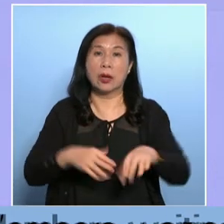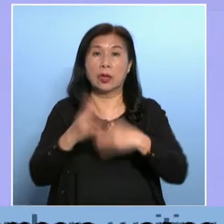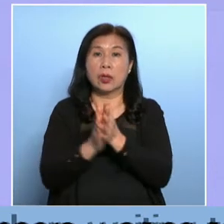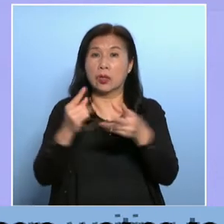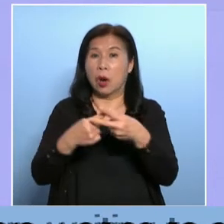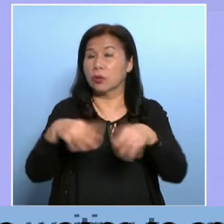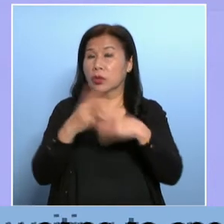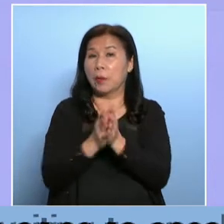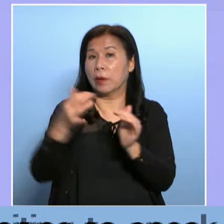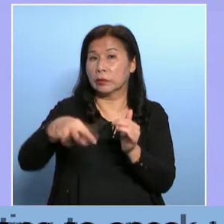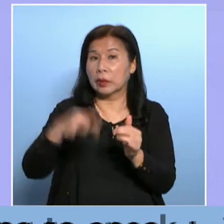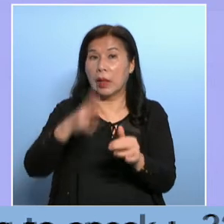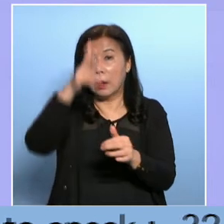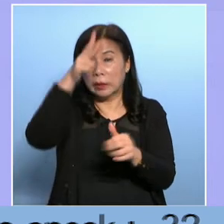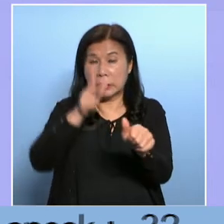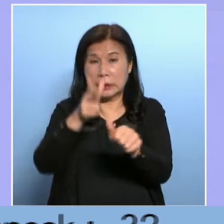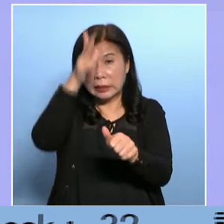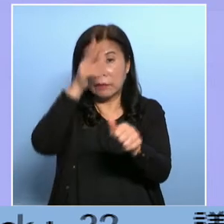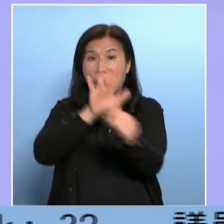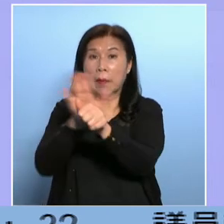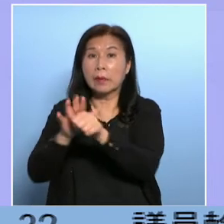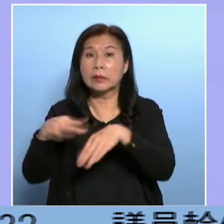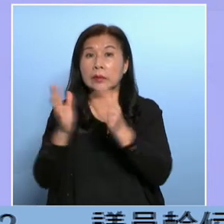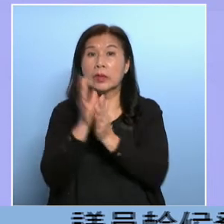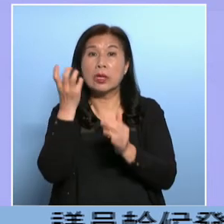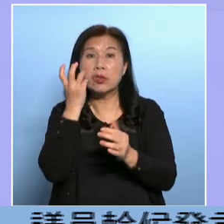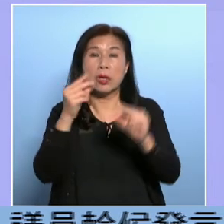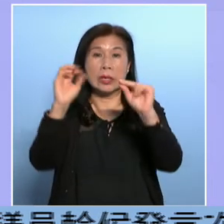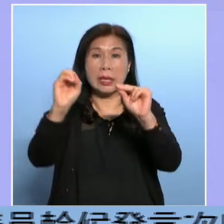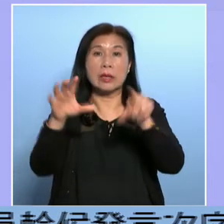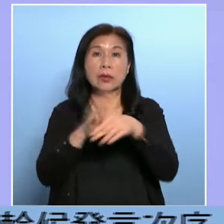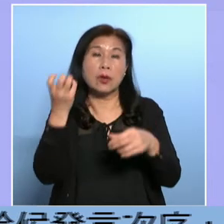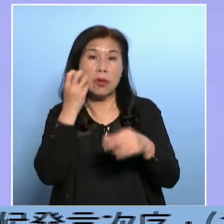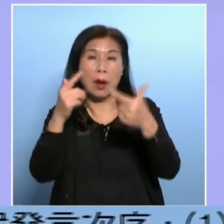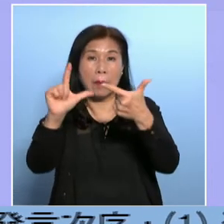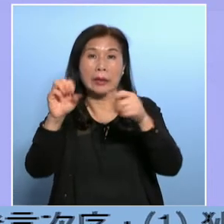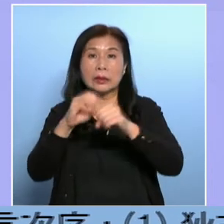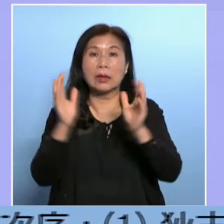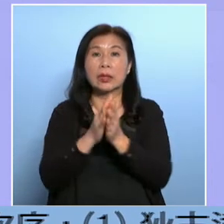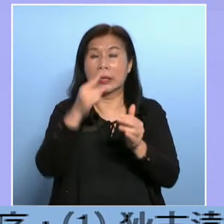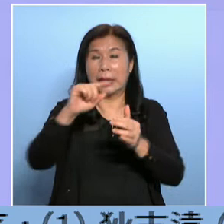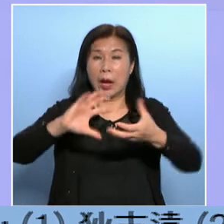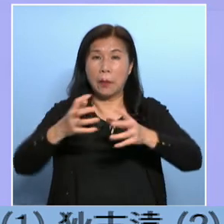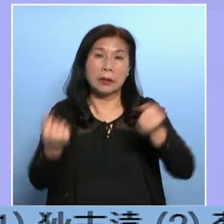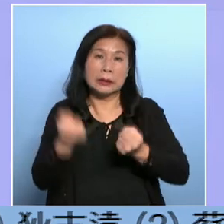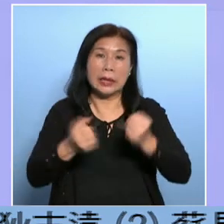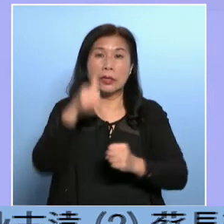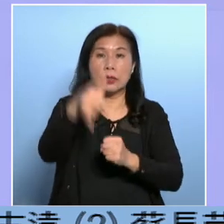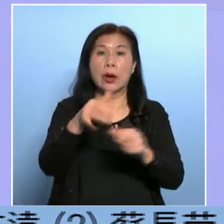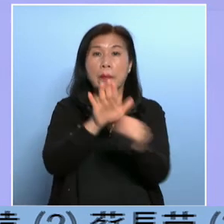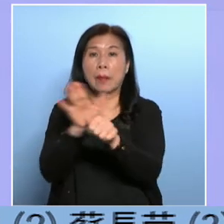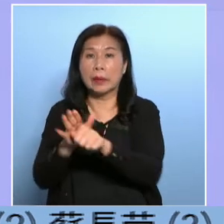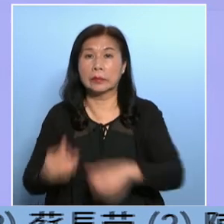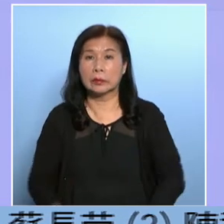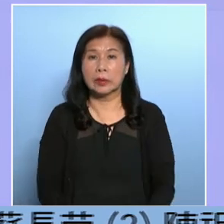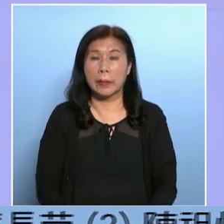been helping the government for 6 months for pro bono, and he met a lot of the colleagues in the 80s or